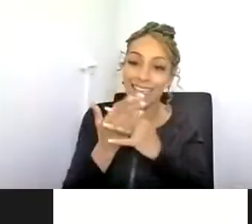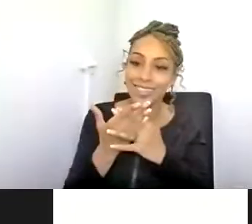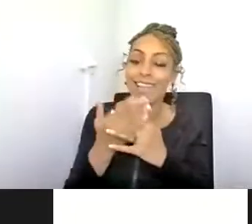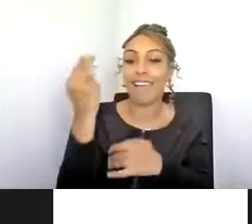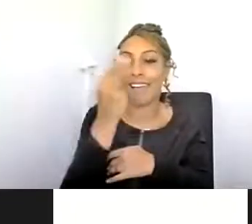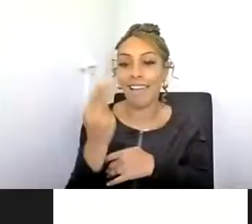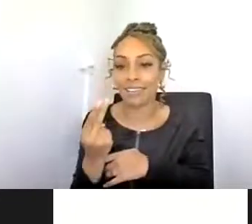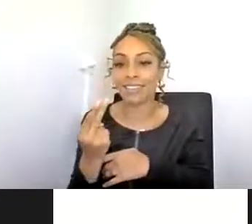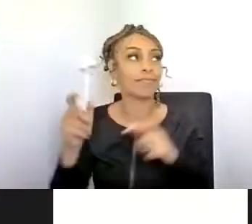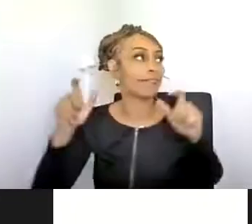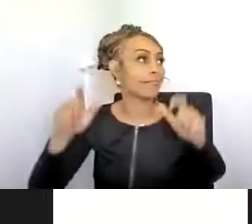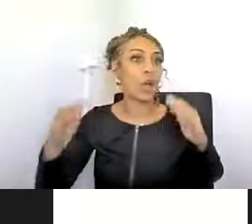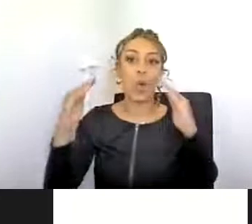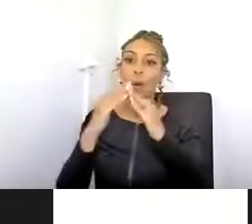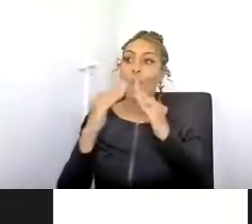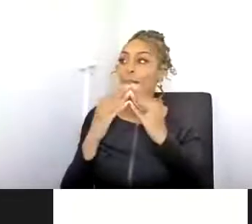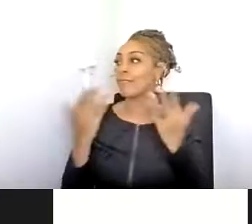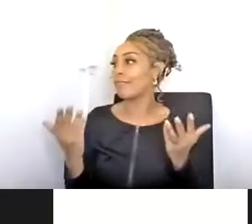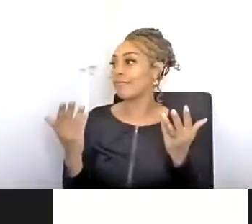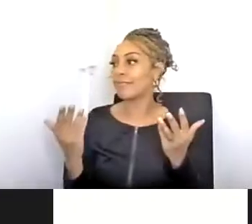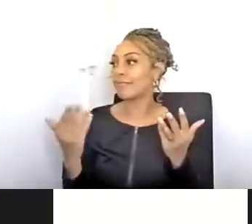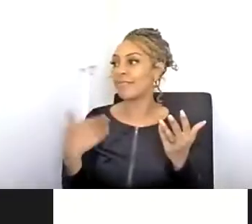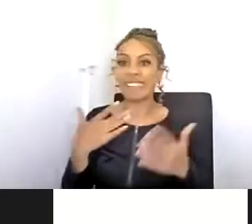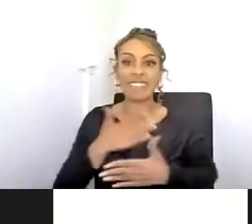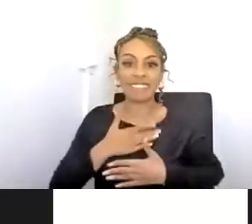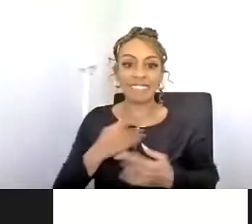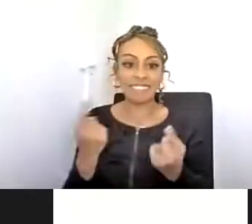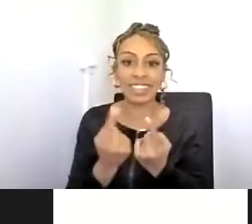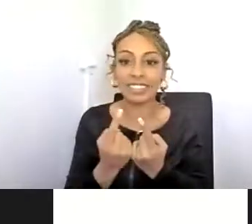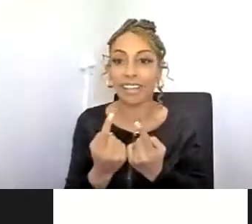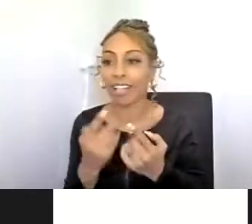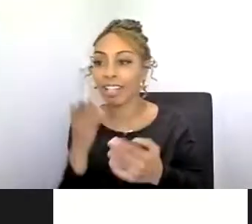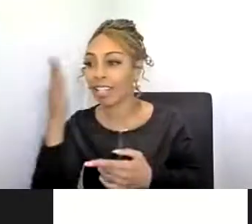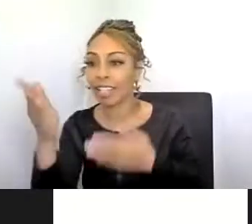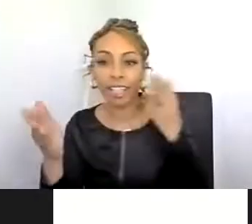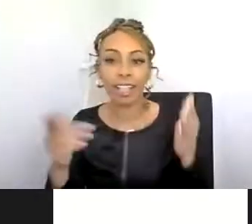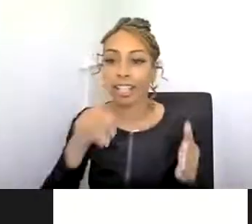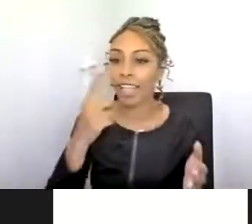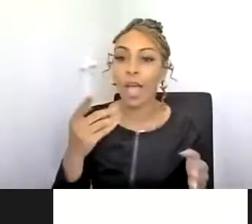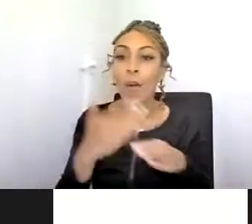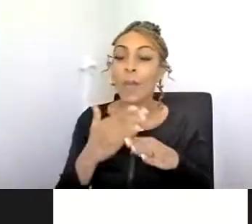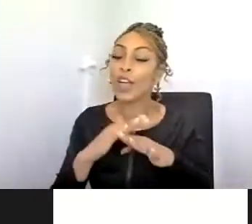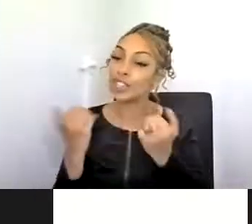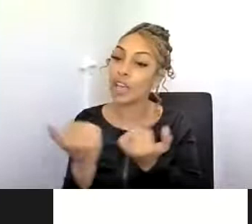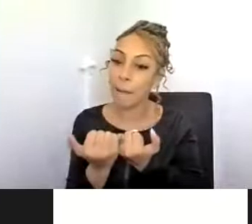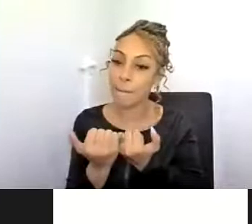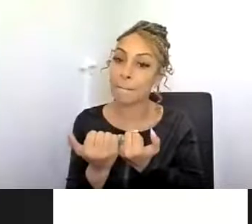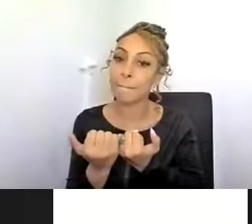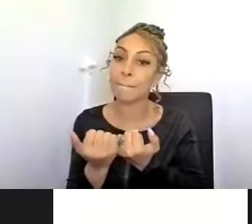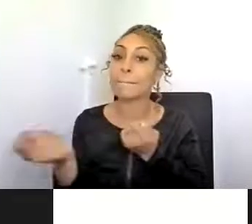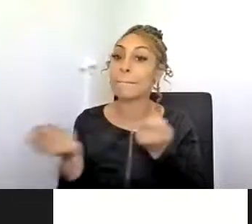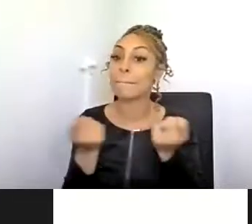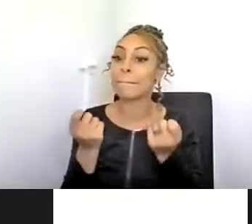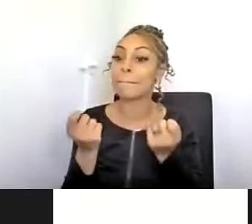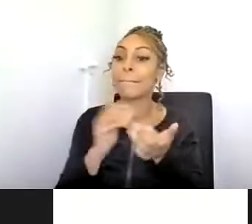might be housebound, access to artists that could physically get to workshops. So we ran workshops at the